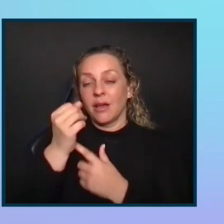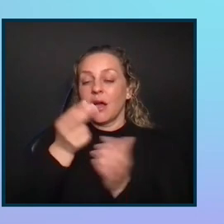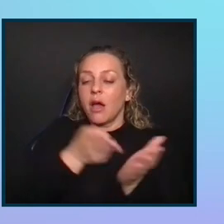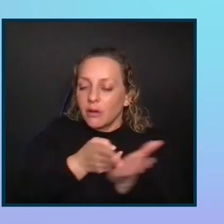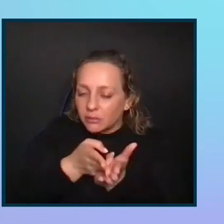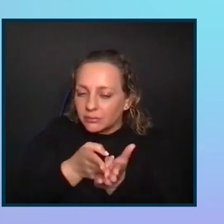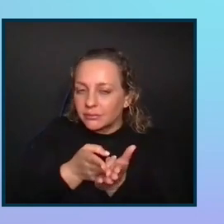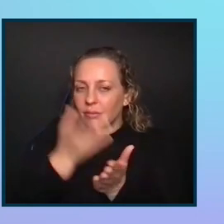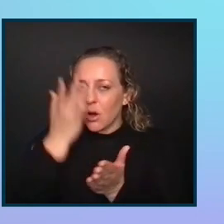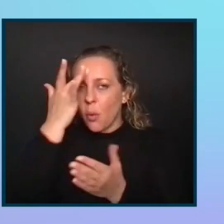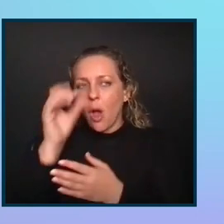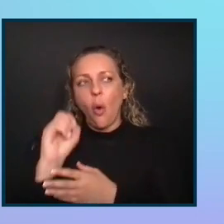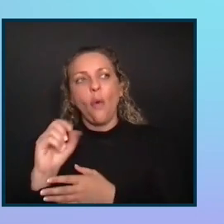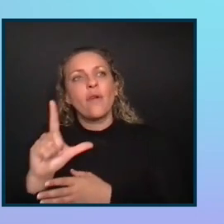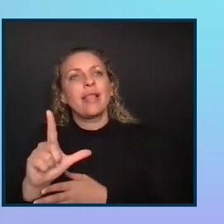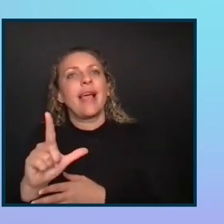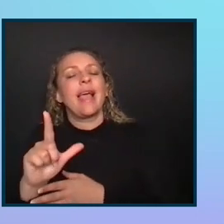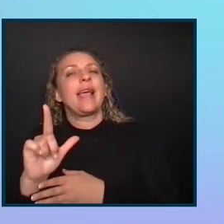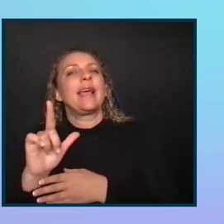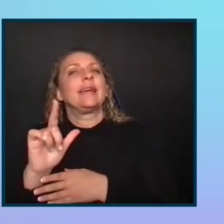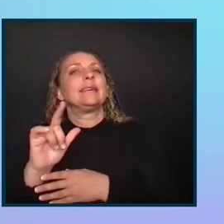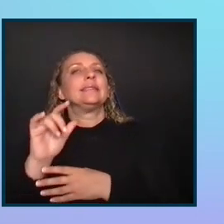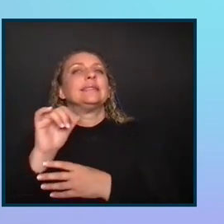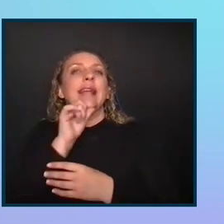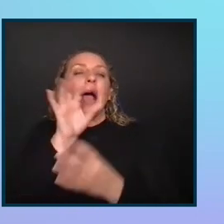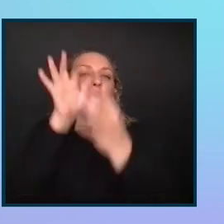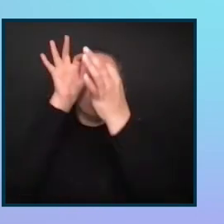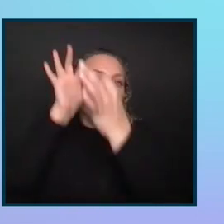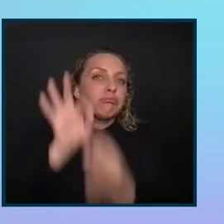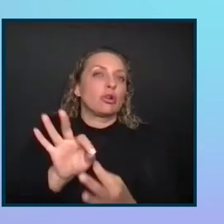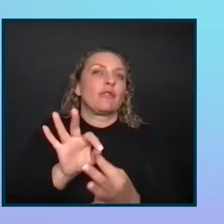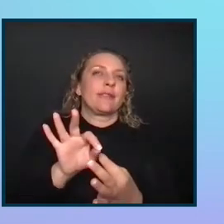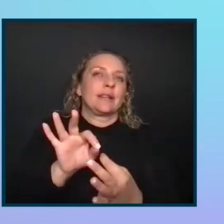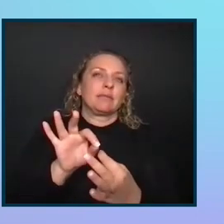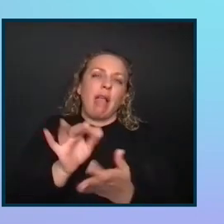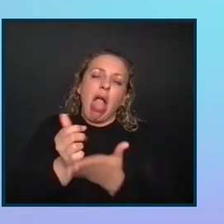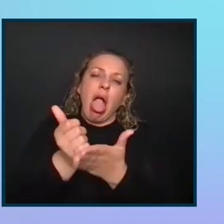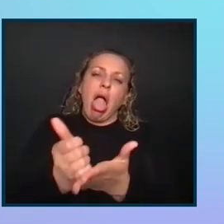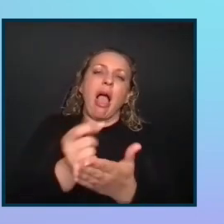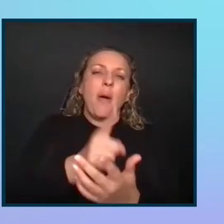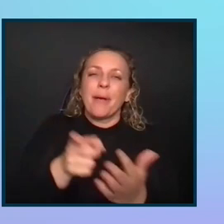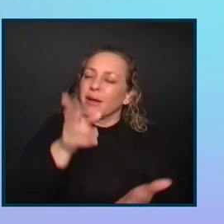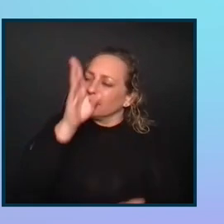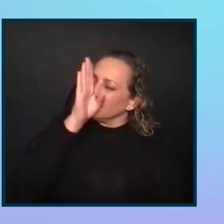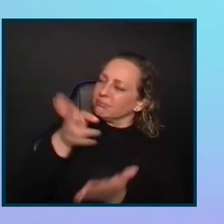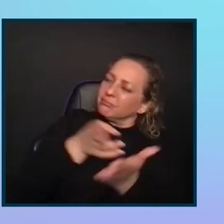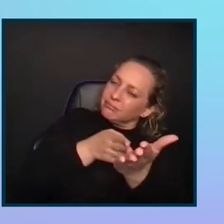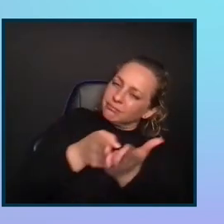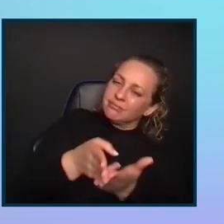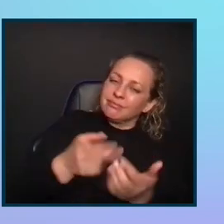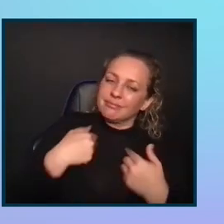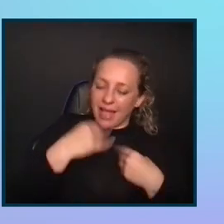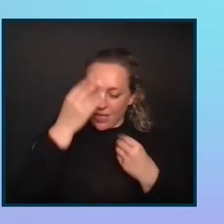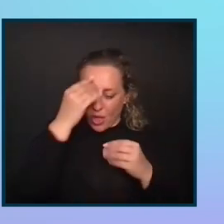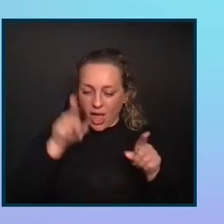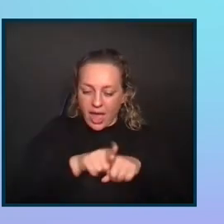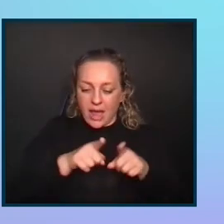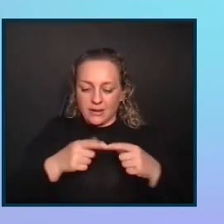of a band-aid solution. We're going to get to it eventually. I would just be upfront and transparent. My thought is